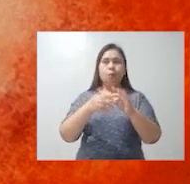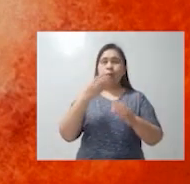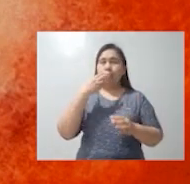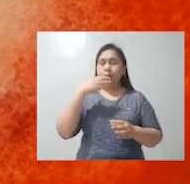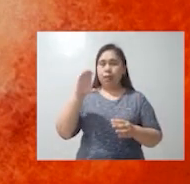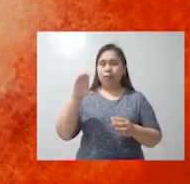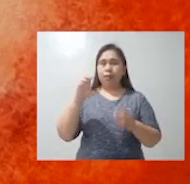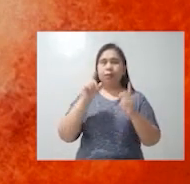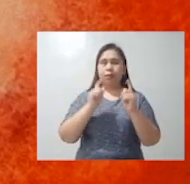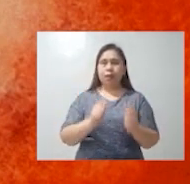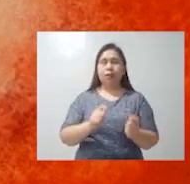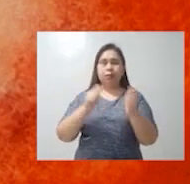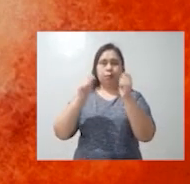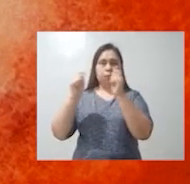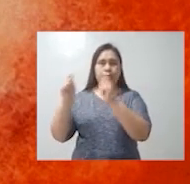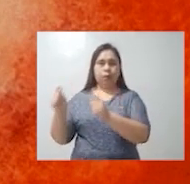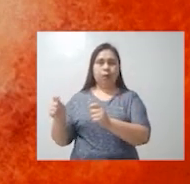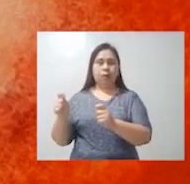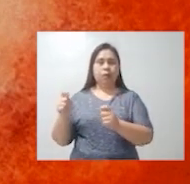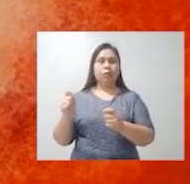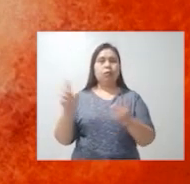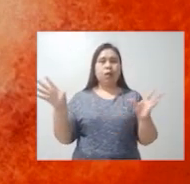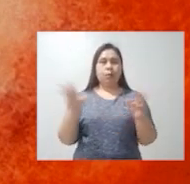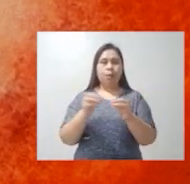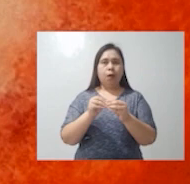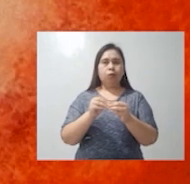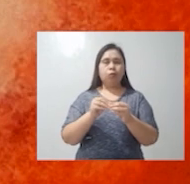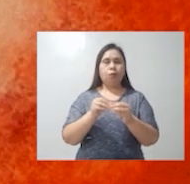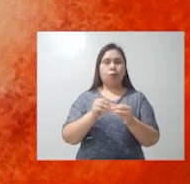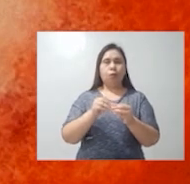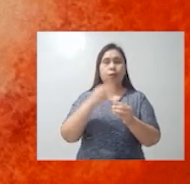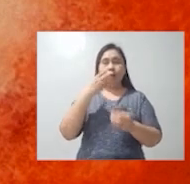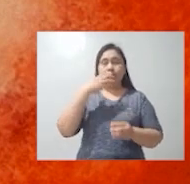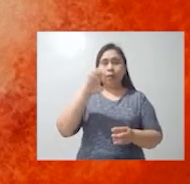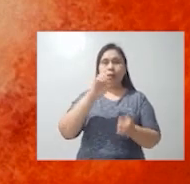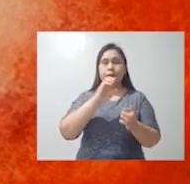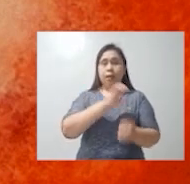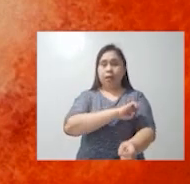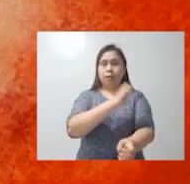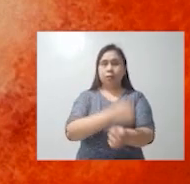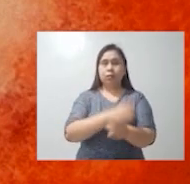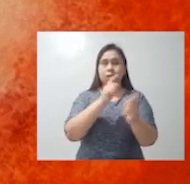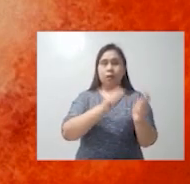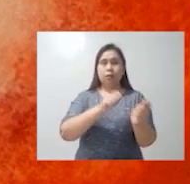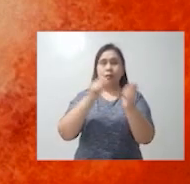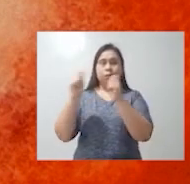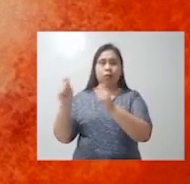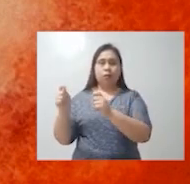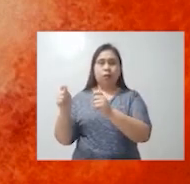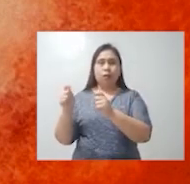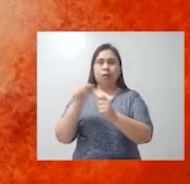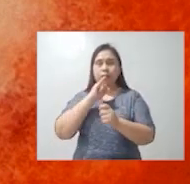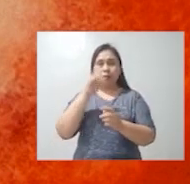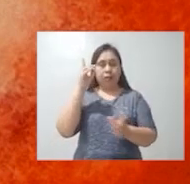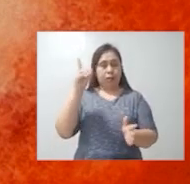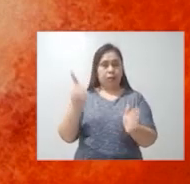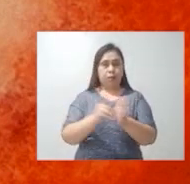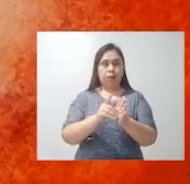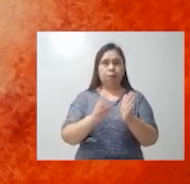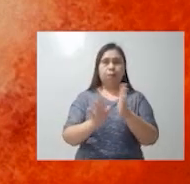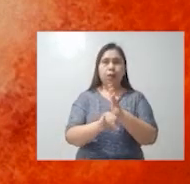thermal energy available is determined by the temperature, and the heat flow represents movement of thermal